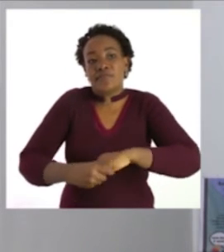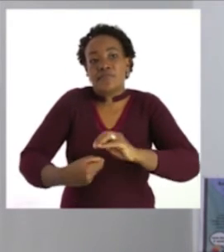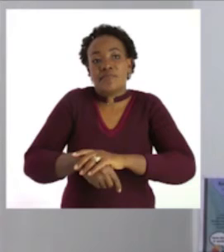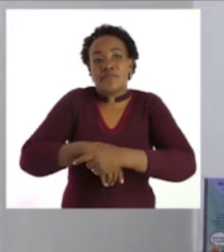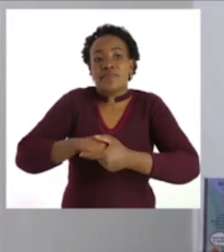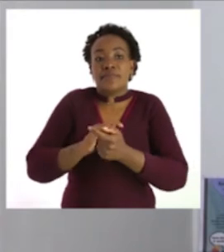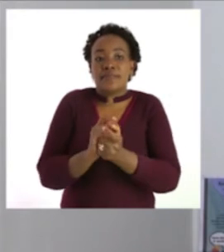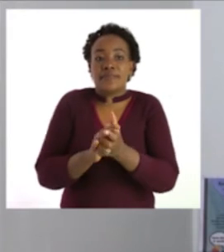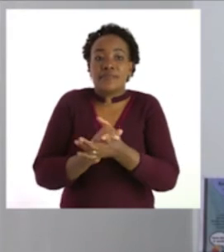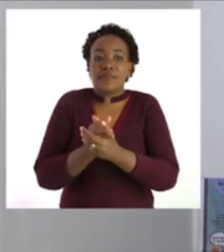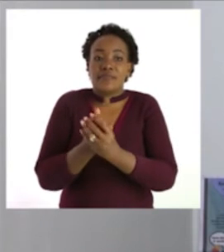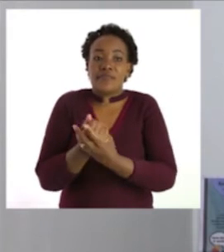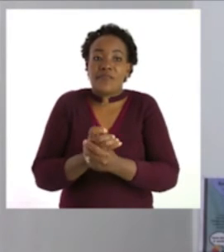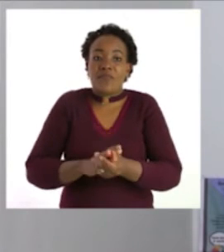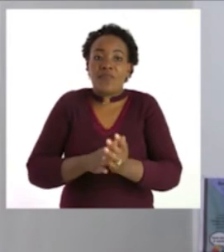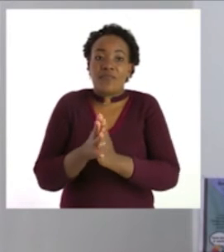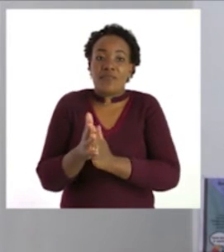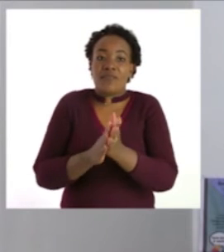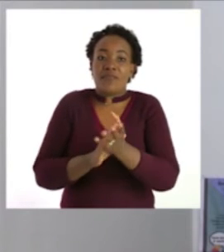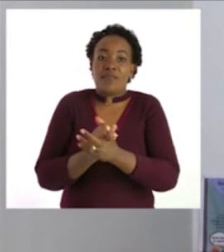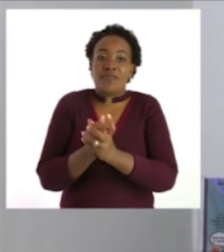side inside.